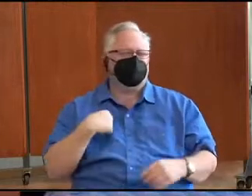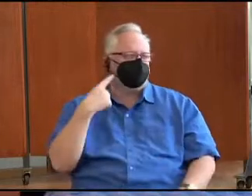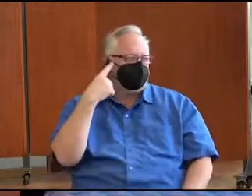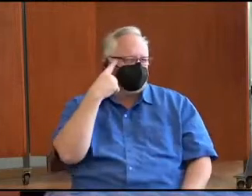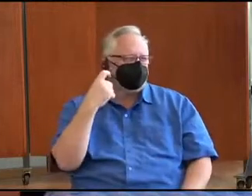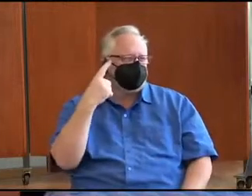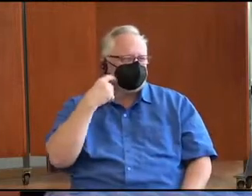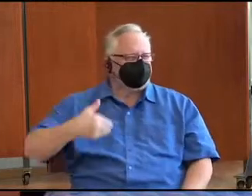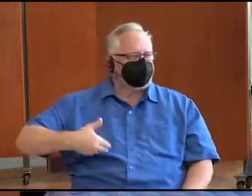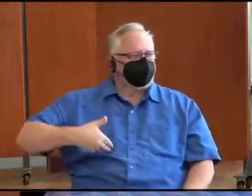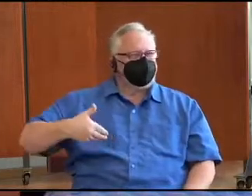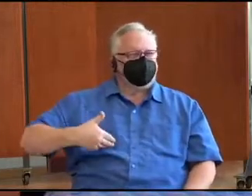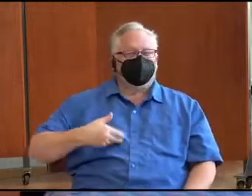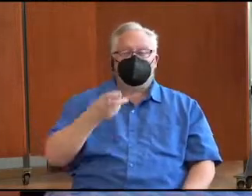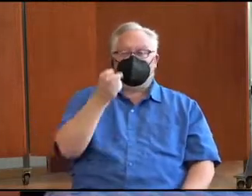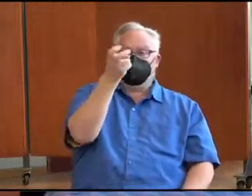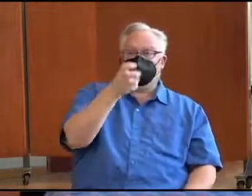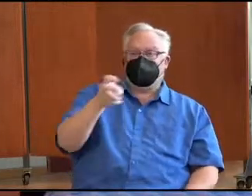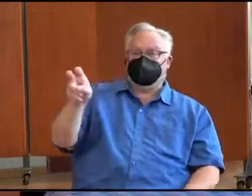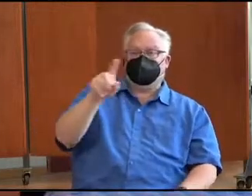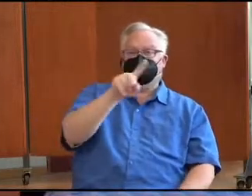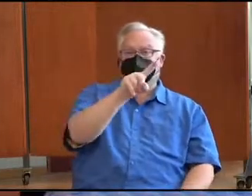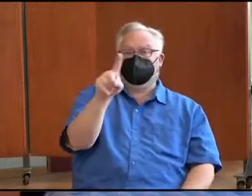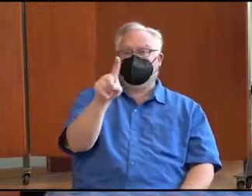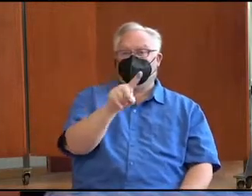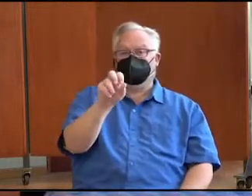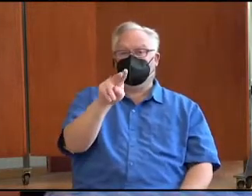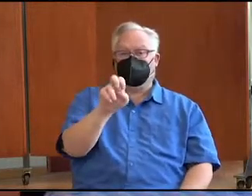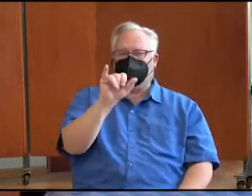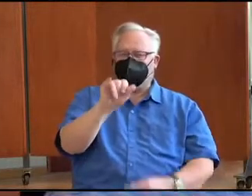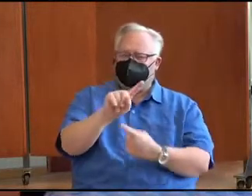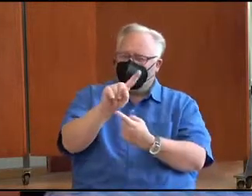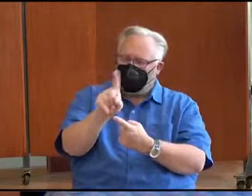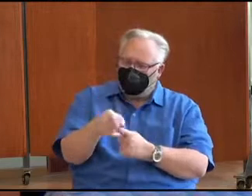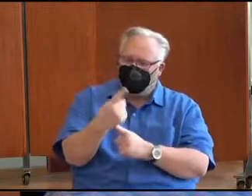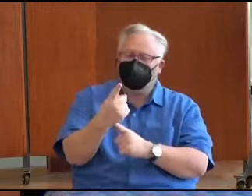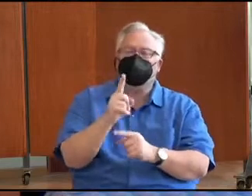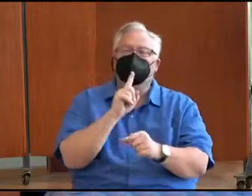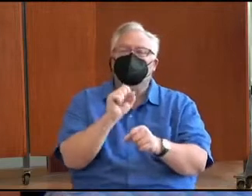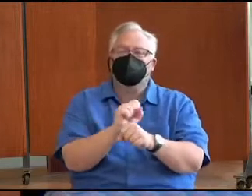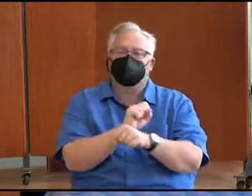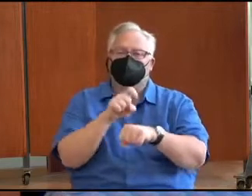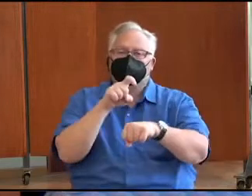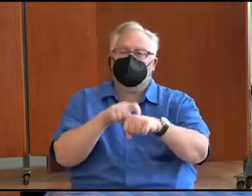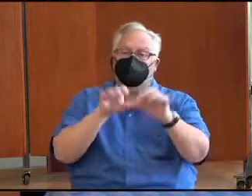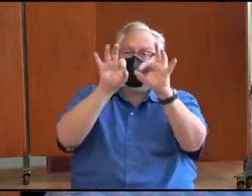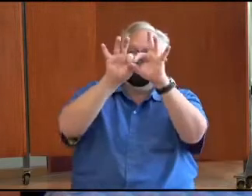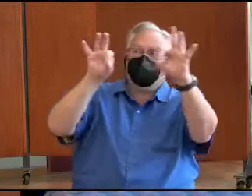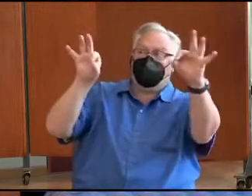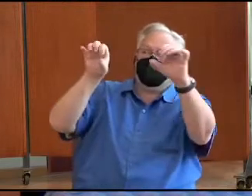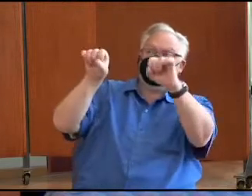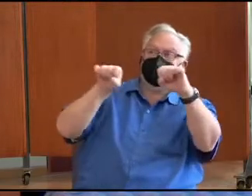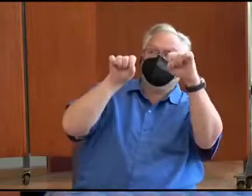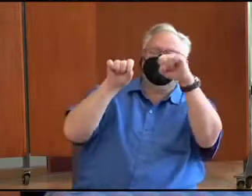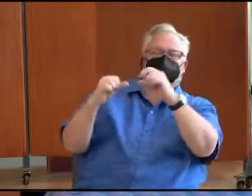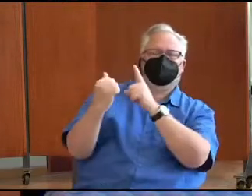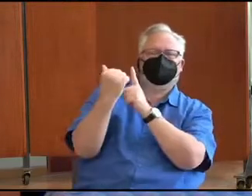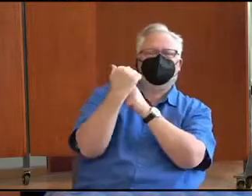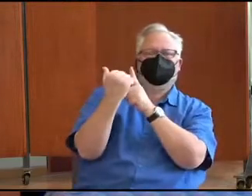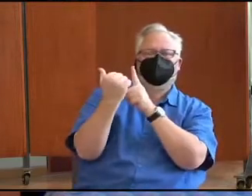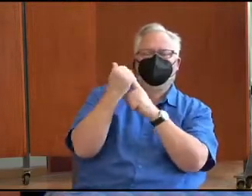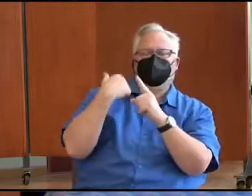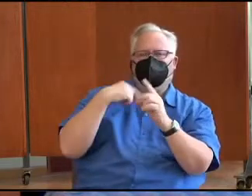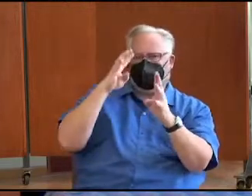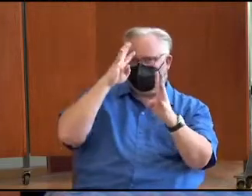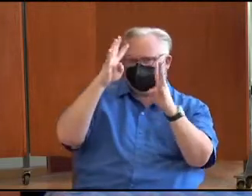transition zone is the only real time and that the bars are illusions that we dream